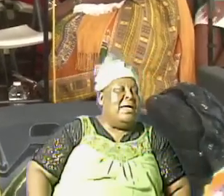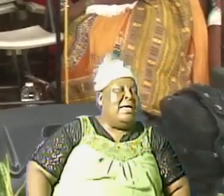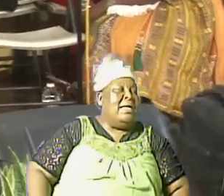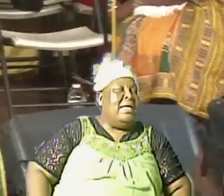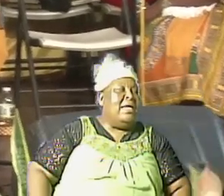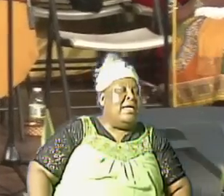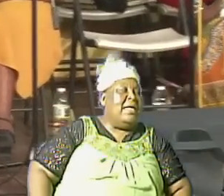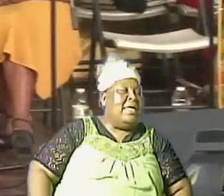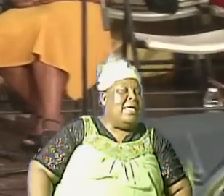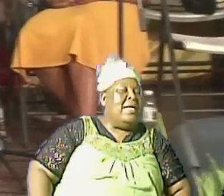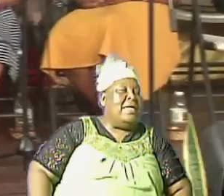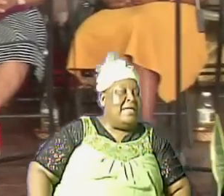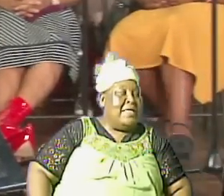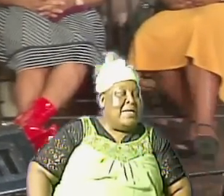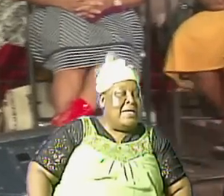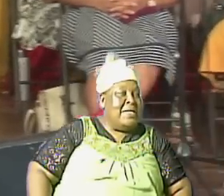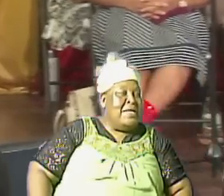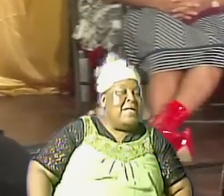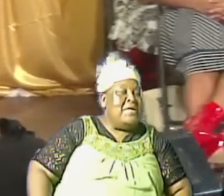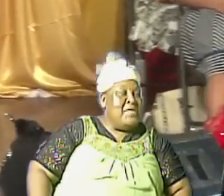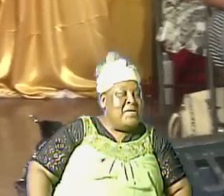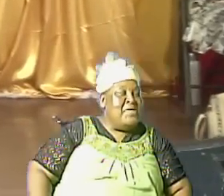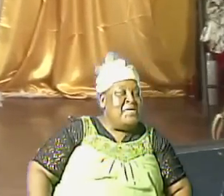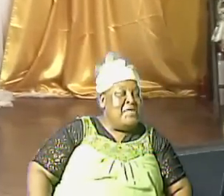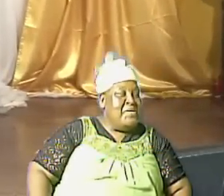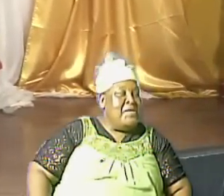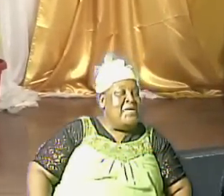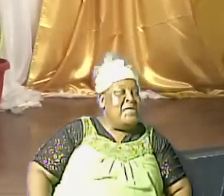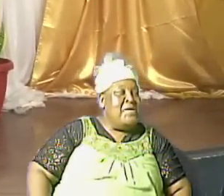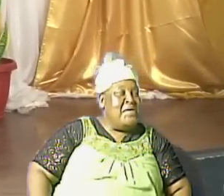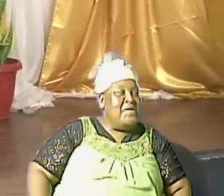I think, yeah, 36.